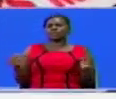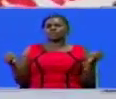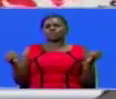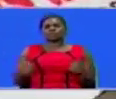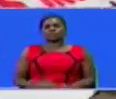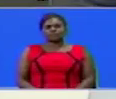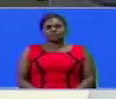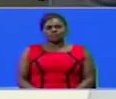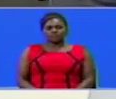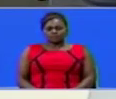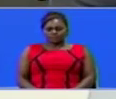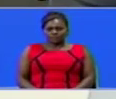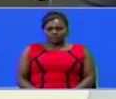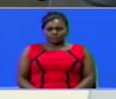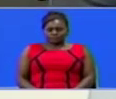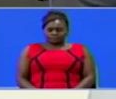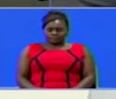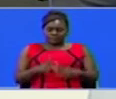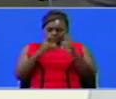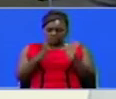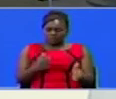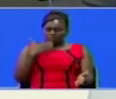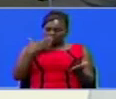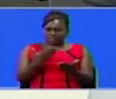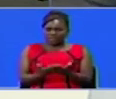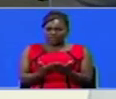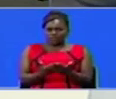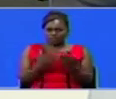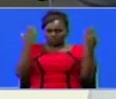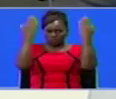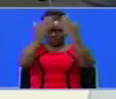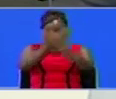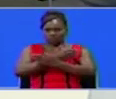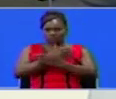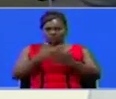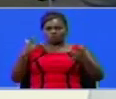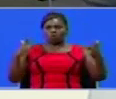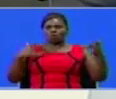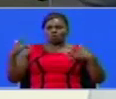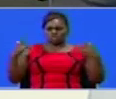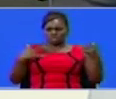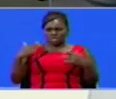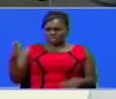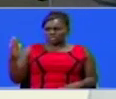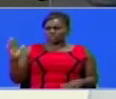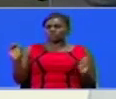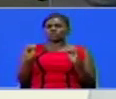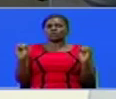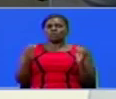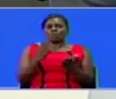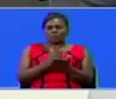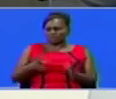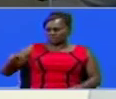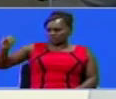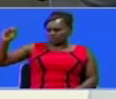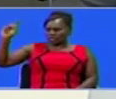News. Rita Tinina for us tonight. Thank you. Now, tonight there is growing concern of rising insecurity in parts of northern